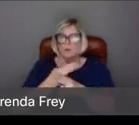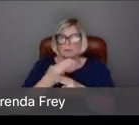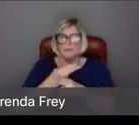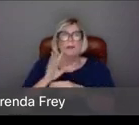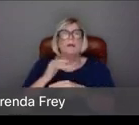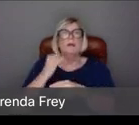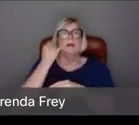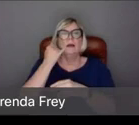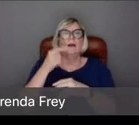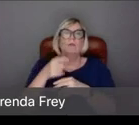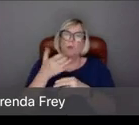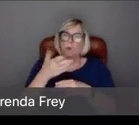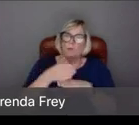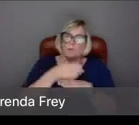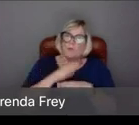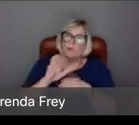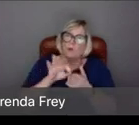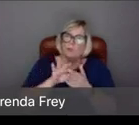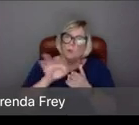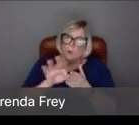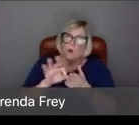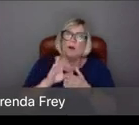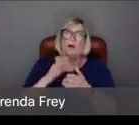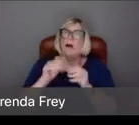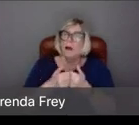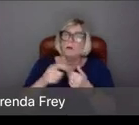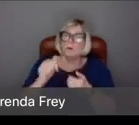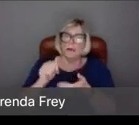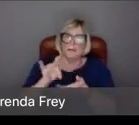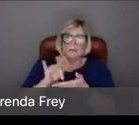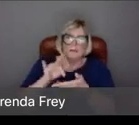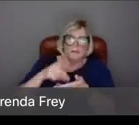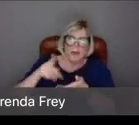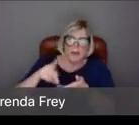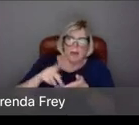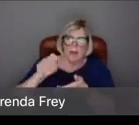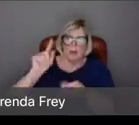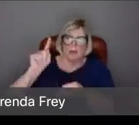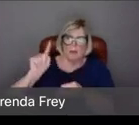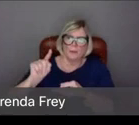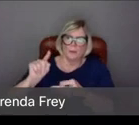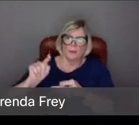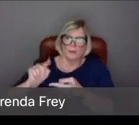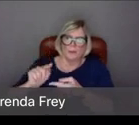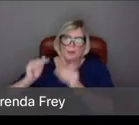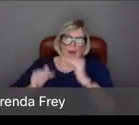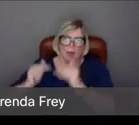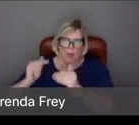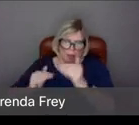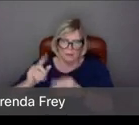you're looking to improve your score, paying off debt as much as you can. Obviously, bringing that balance down will